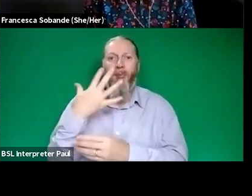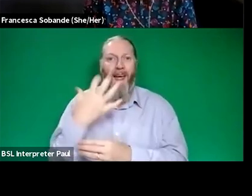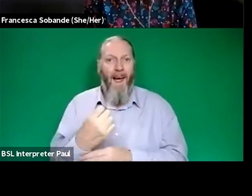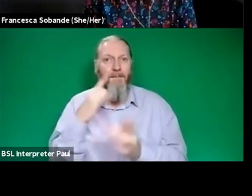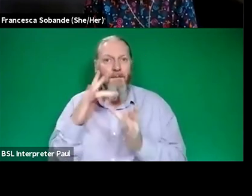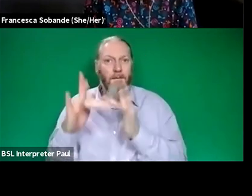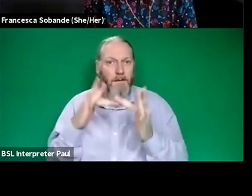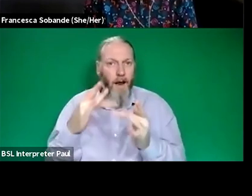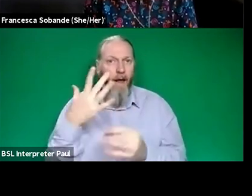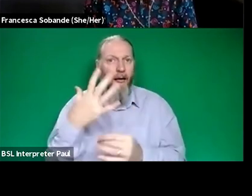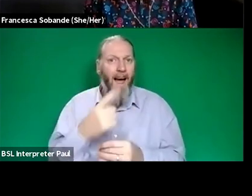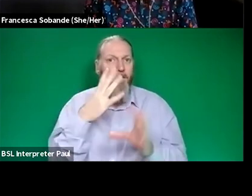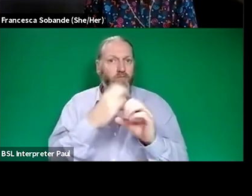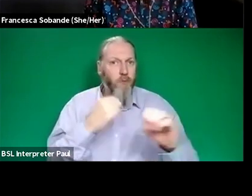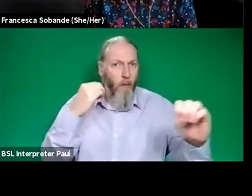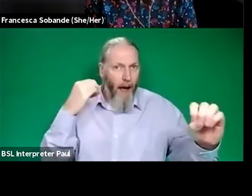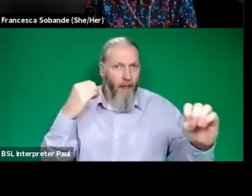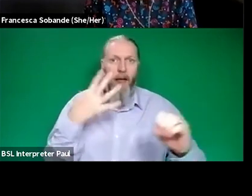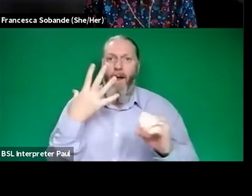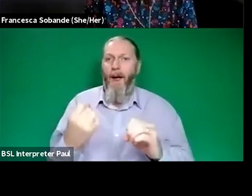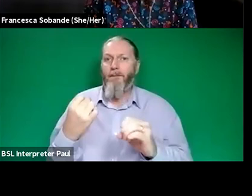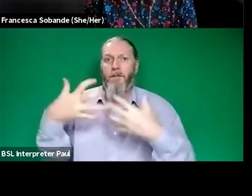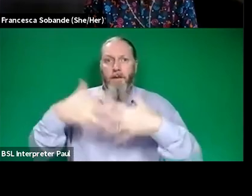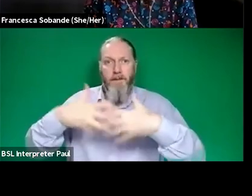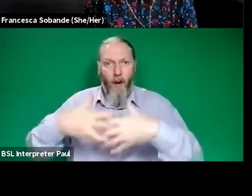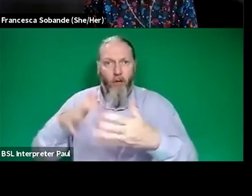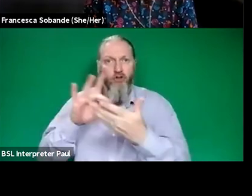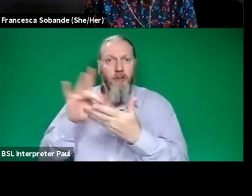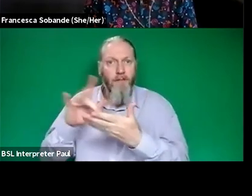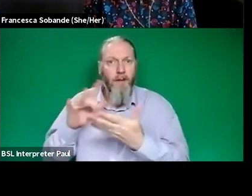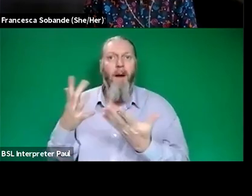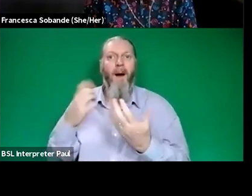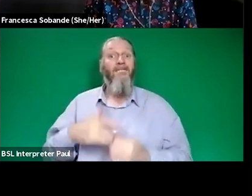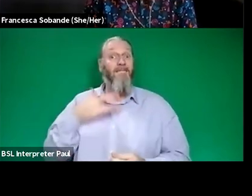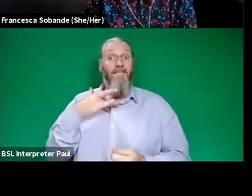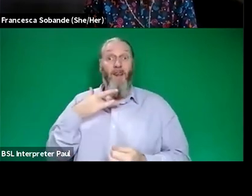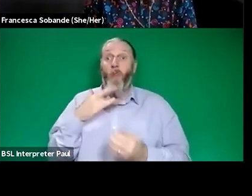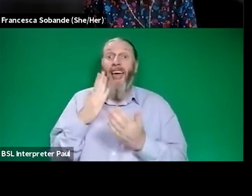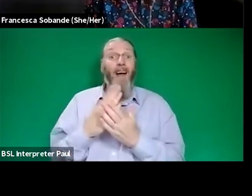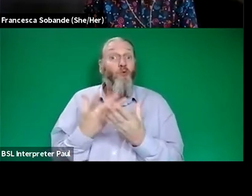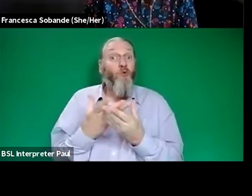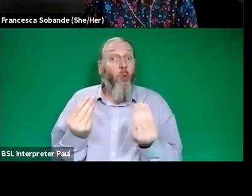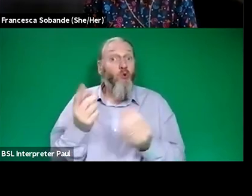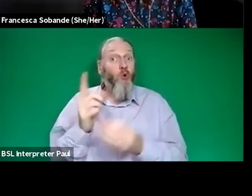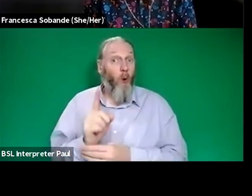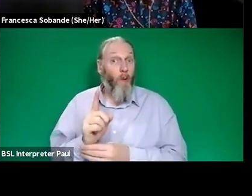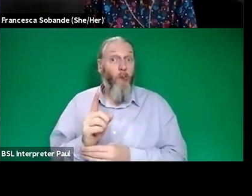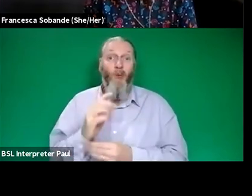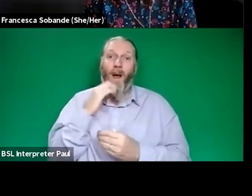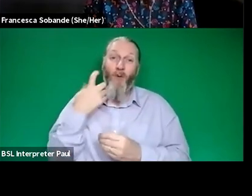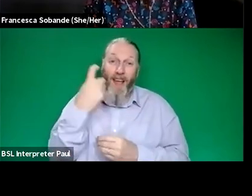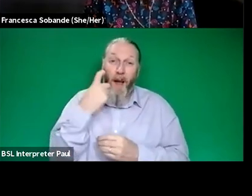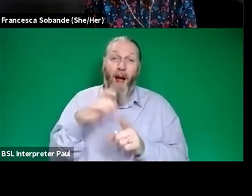on that. But I think the real solution is the local and the relationship, that all politics is personal, to find ways to